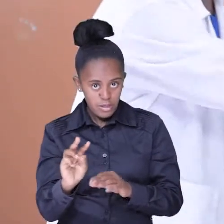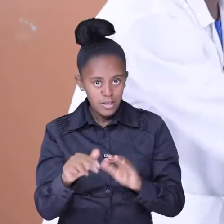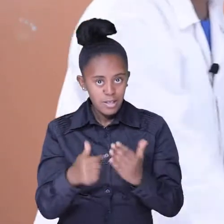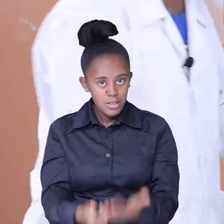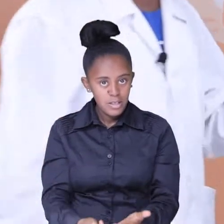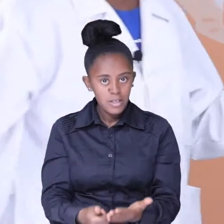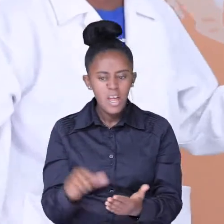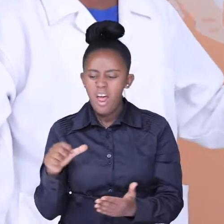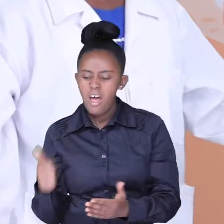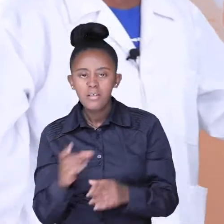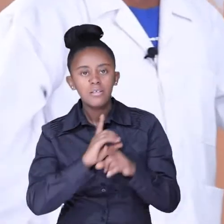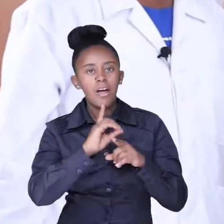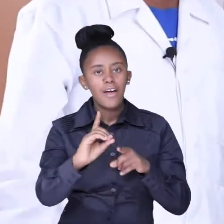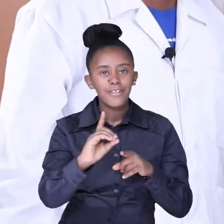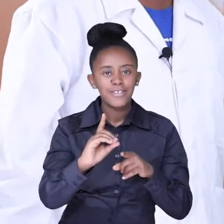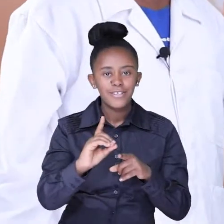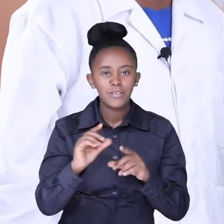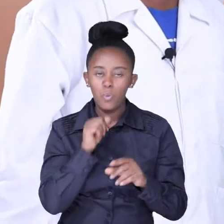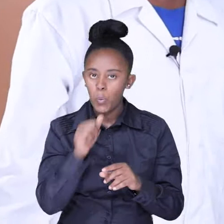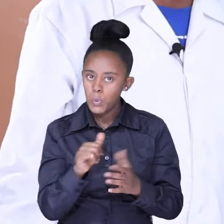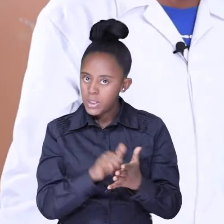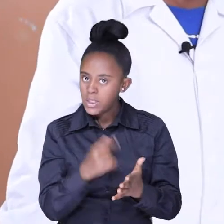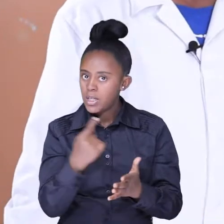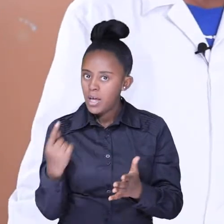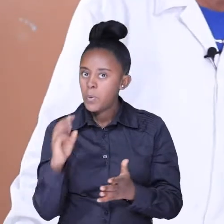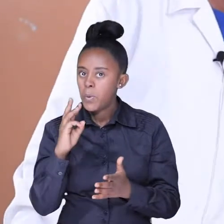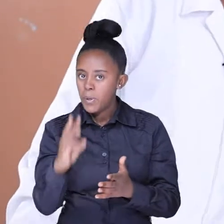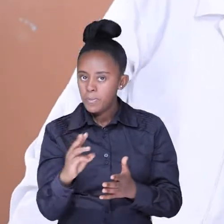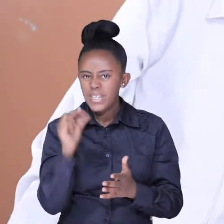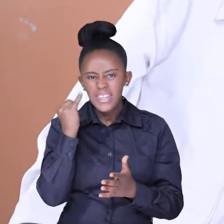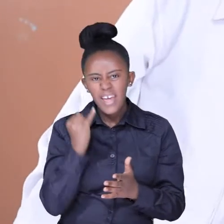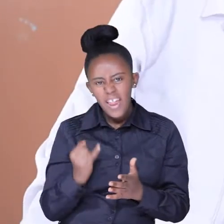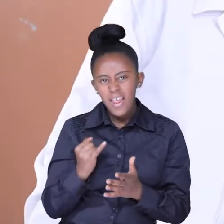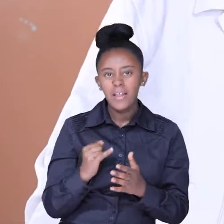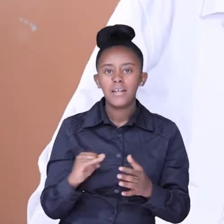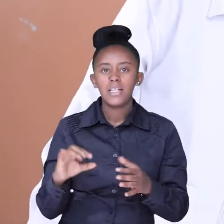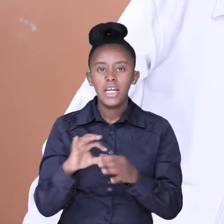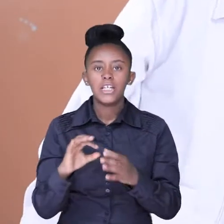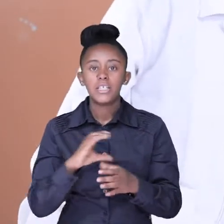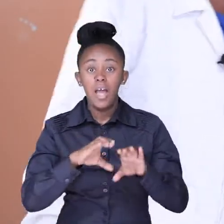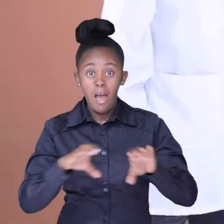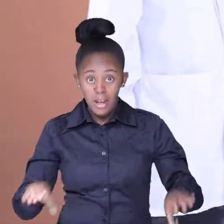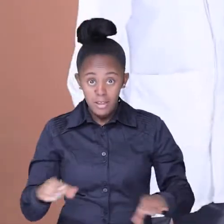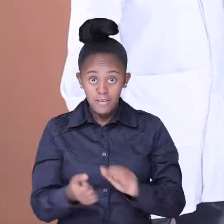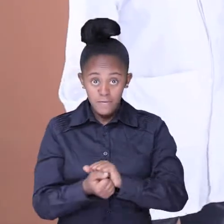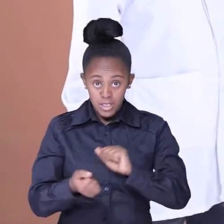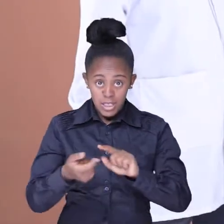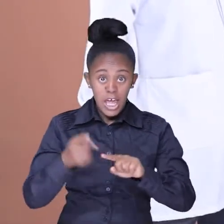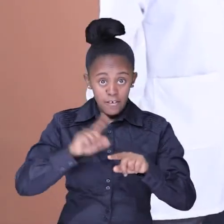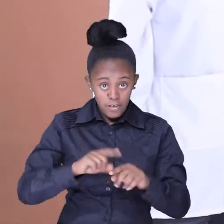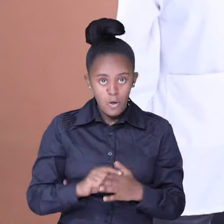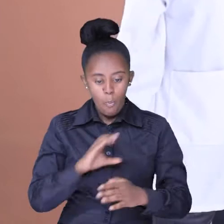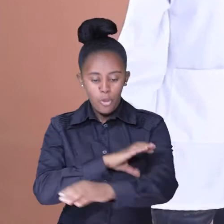in another direction, notice that there will be tiny linkage current. If the reverse